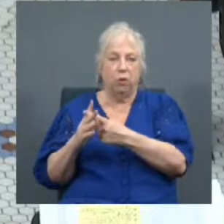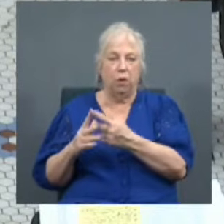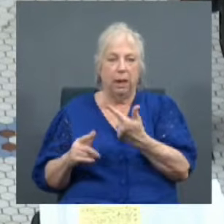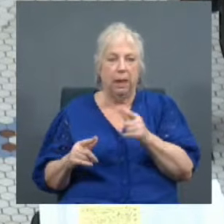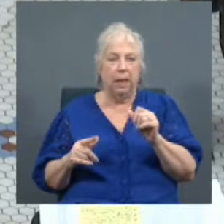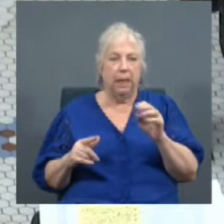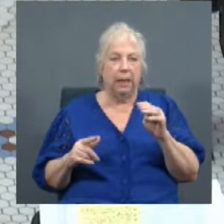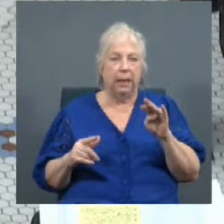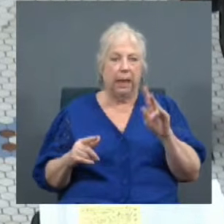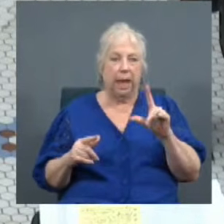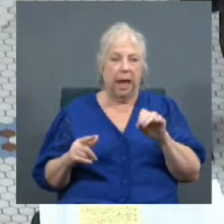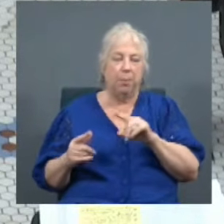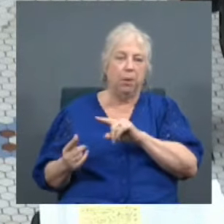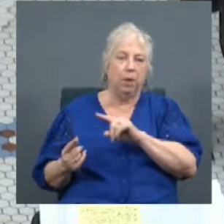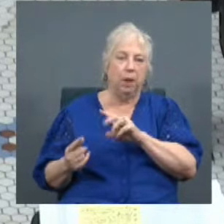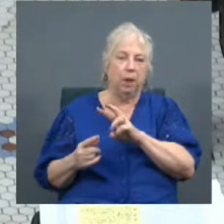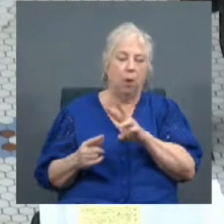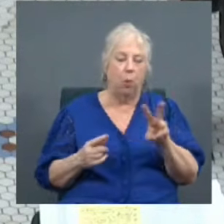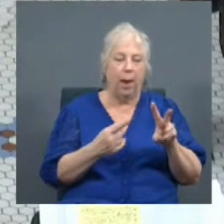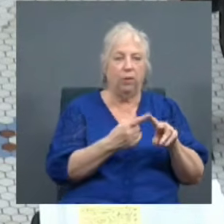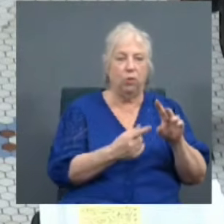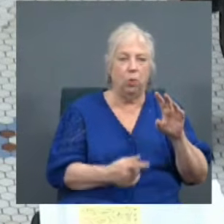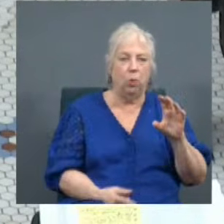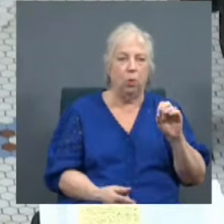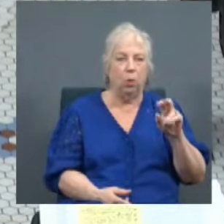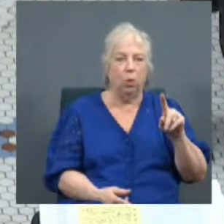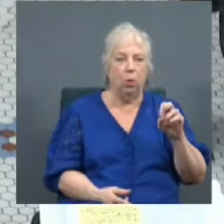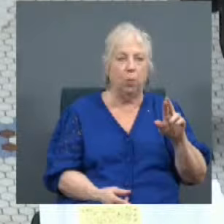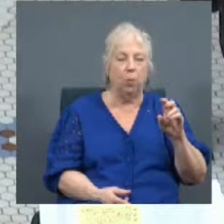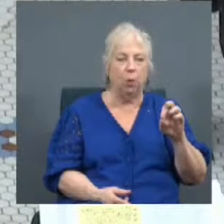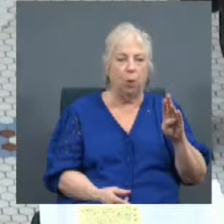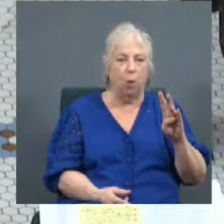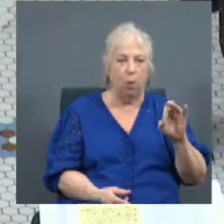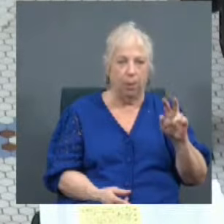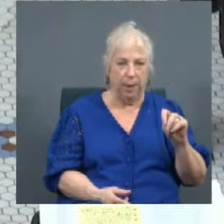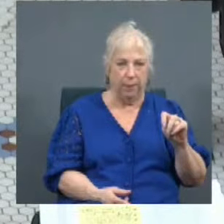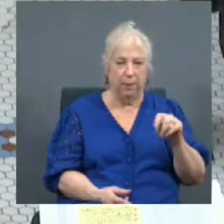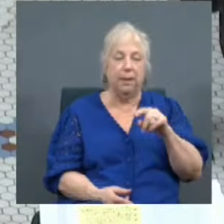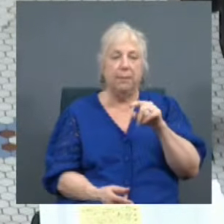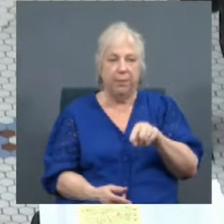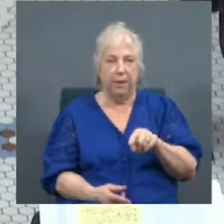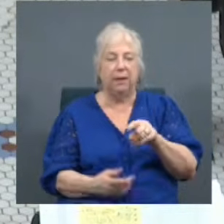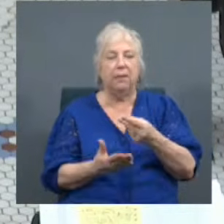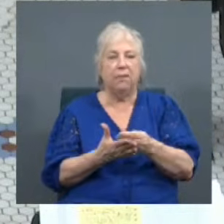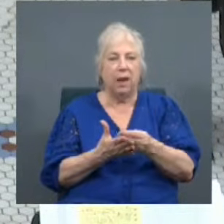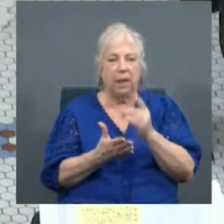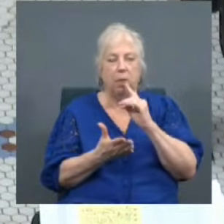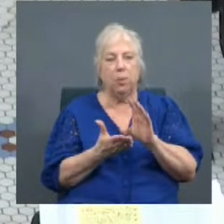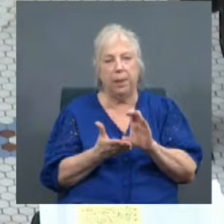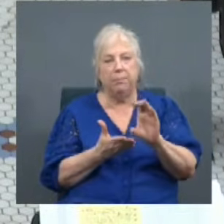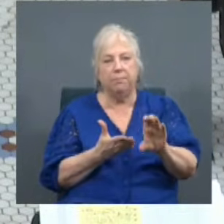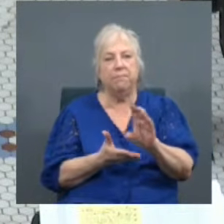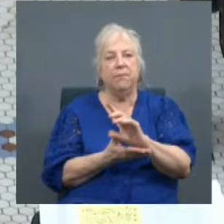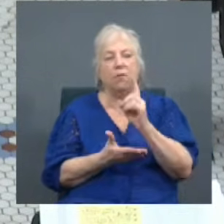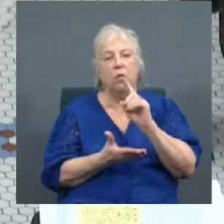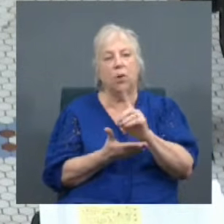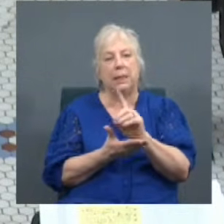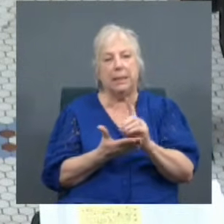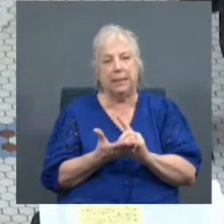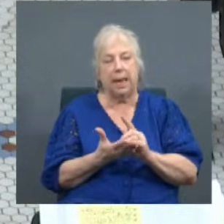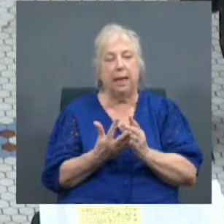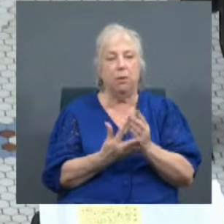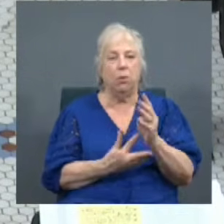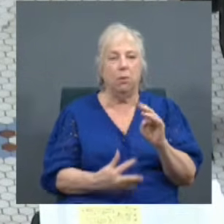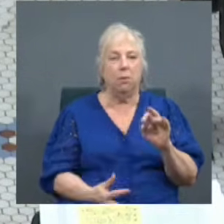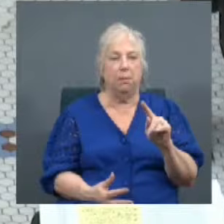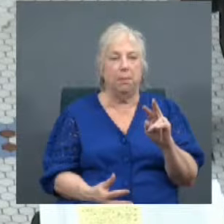west towards Cooper Orbit Road. So this is for the award of design funding through MetroPlan for